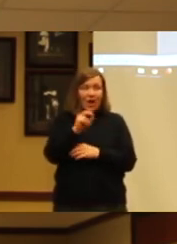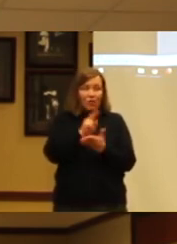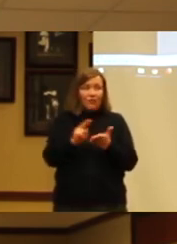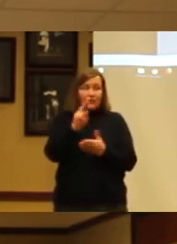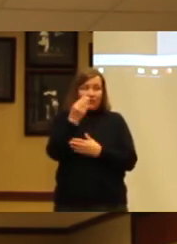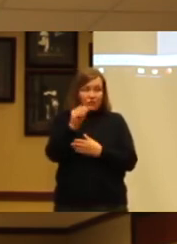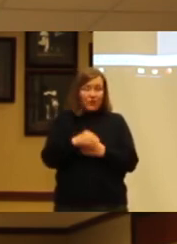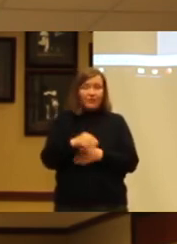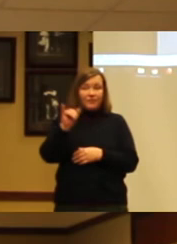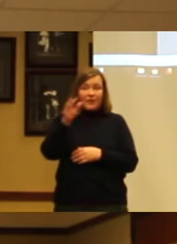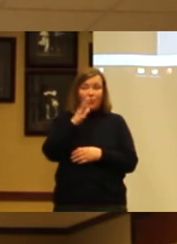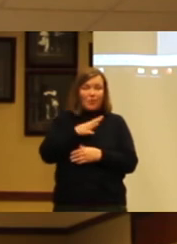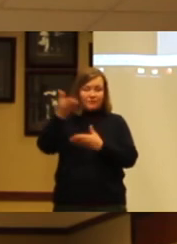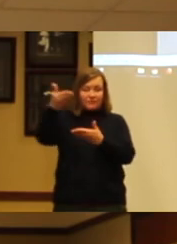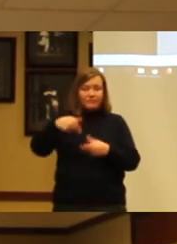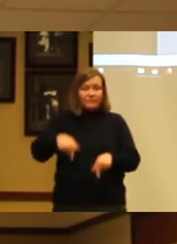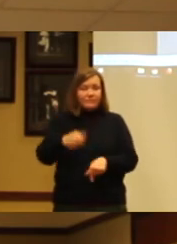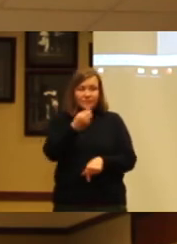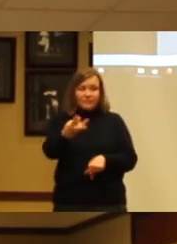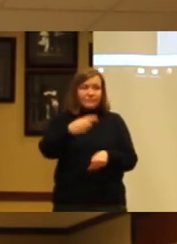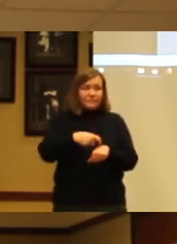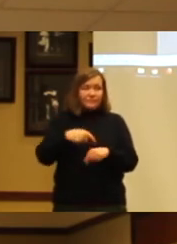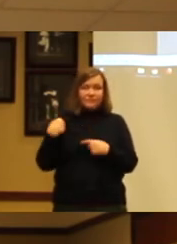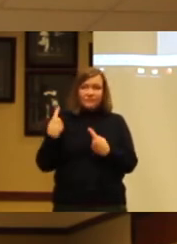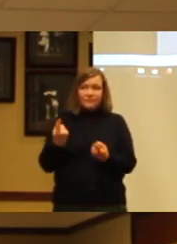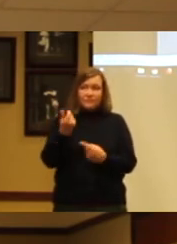We have brought her many, many times since